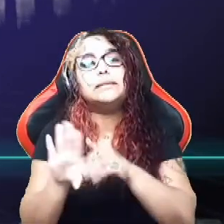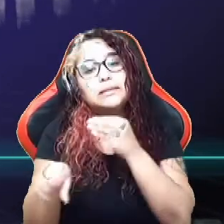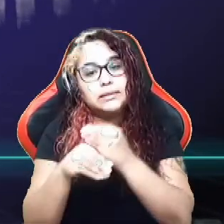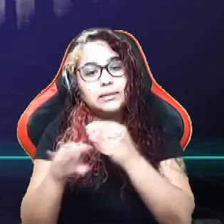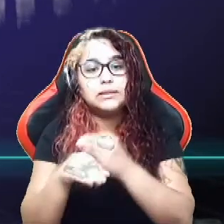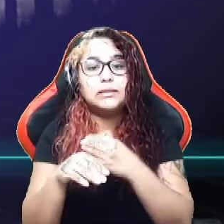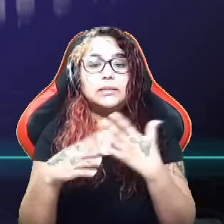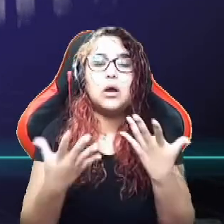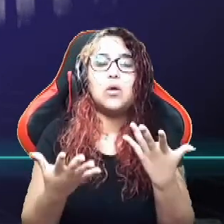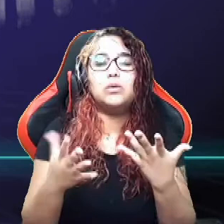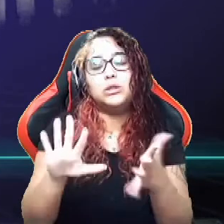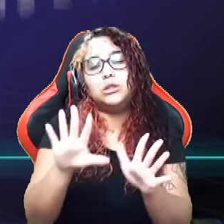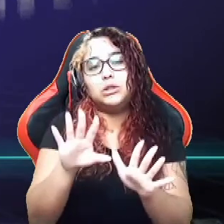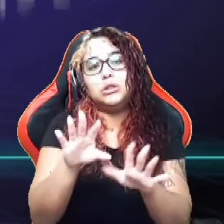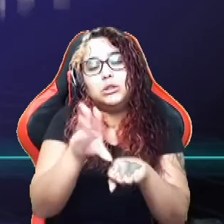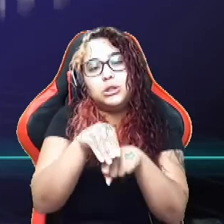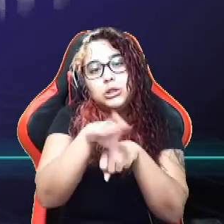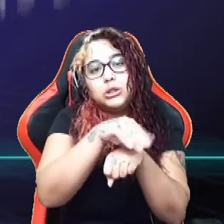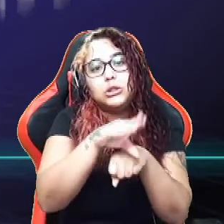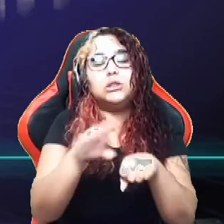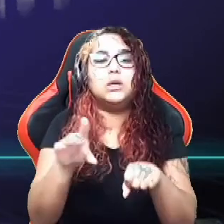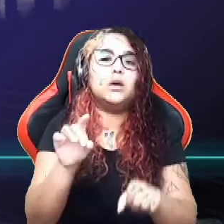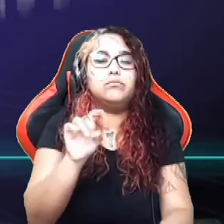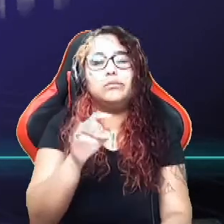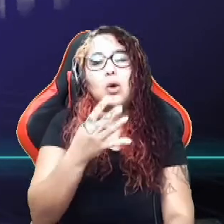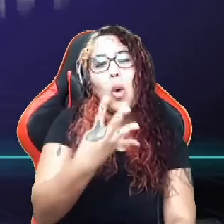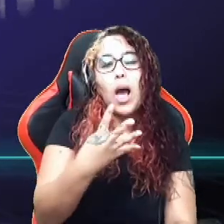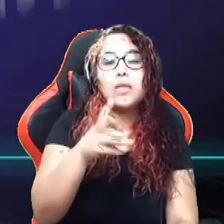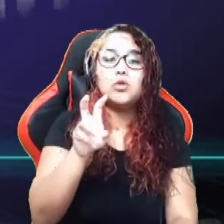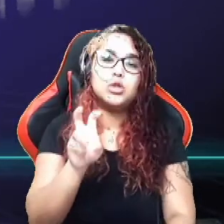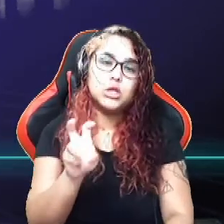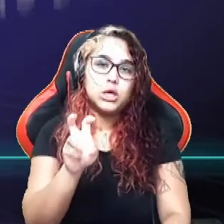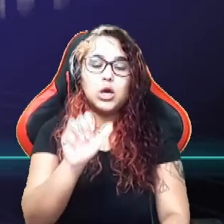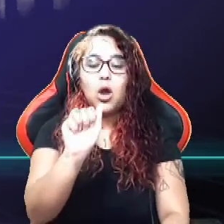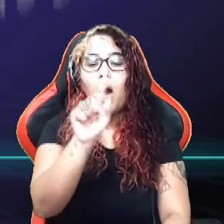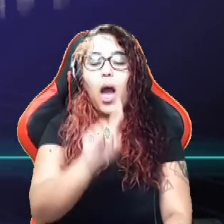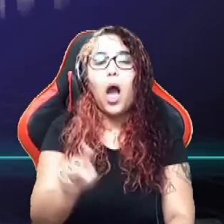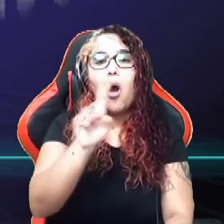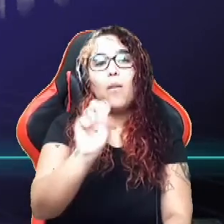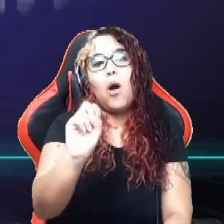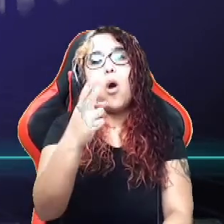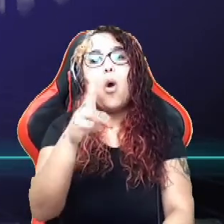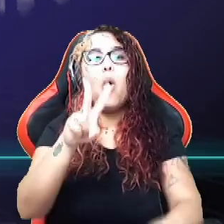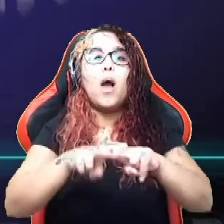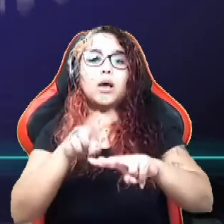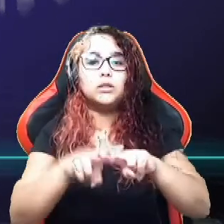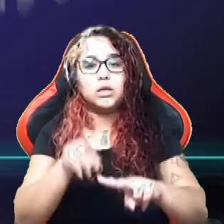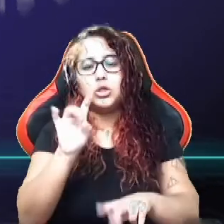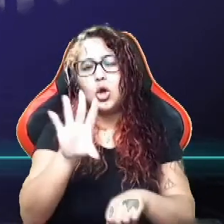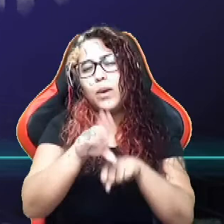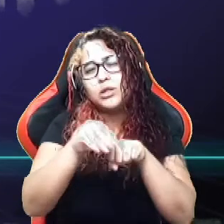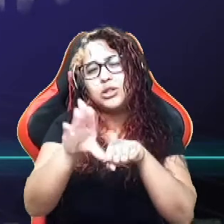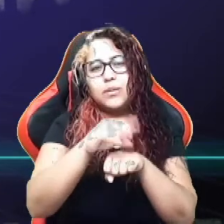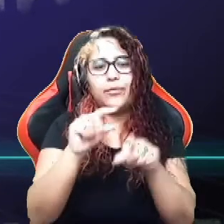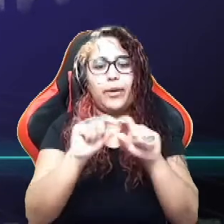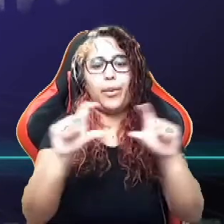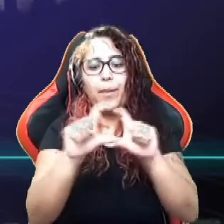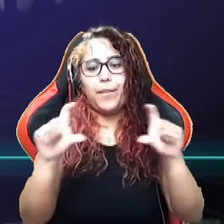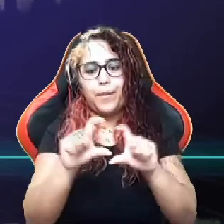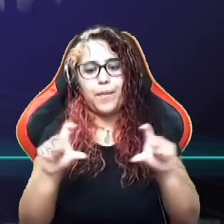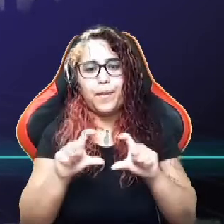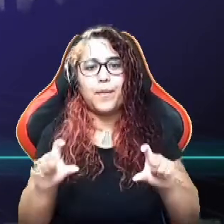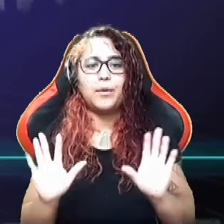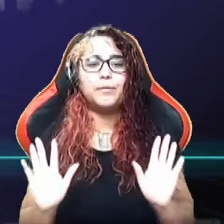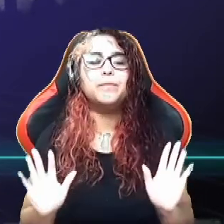some space as well. So we recommend 5 to 4 hashtags tops so that we don't